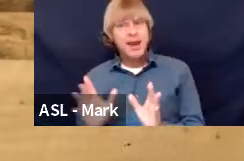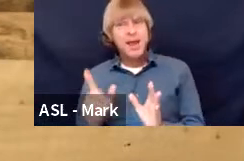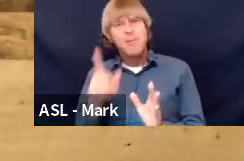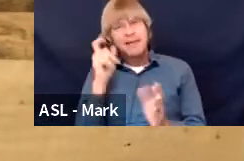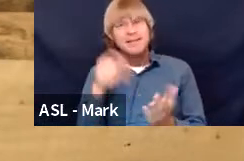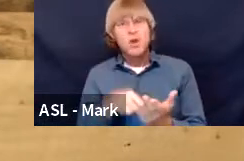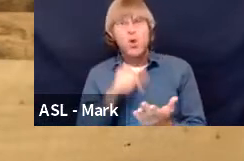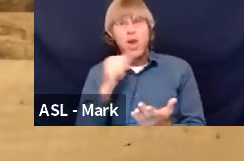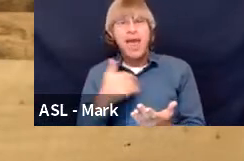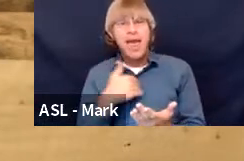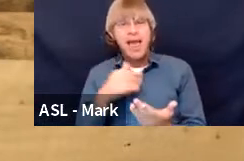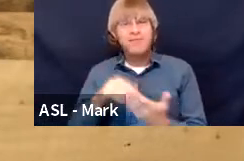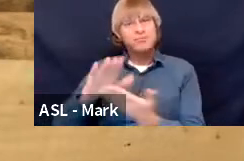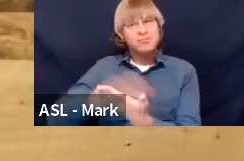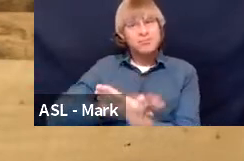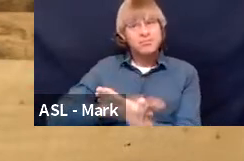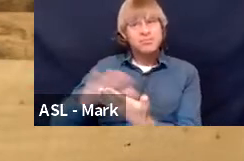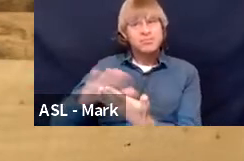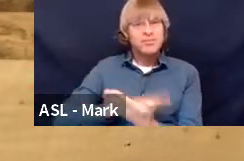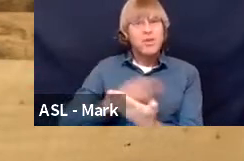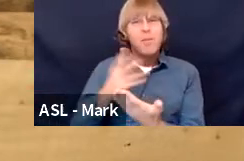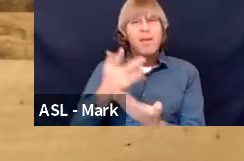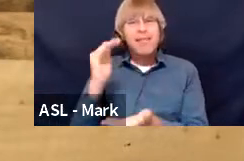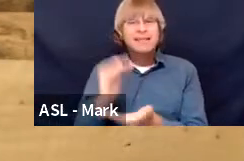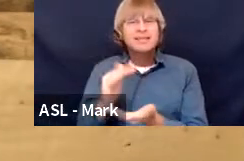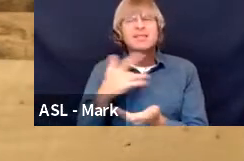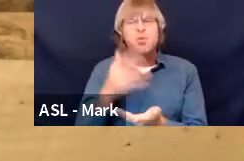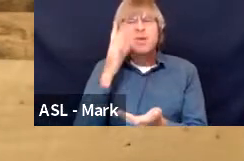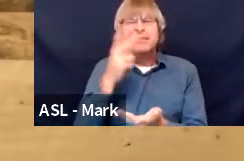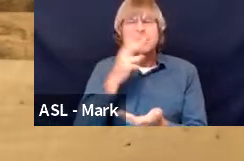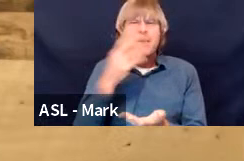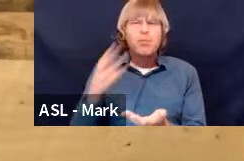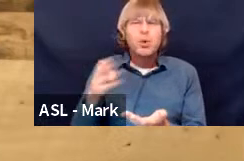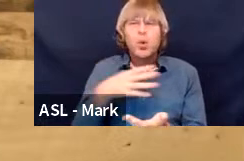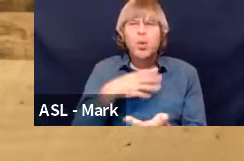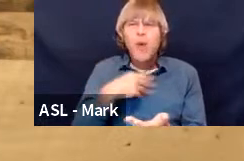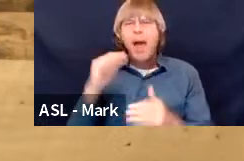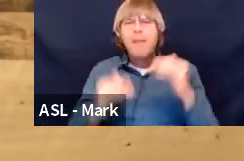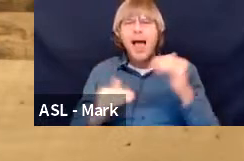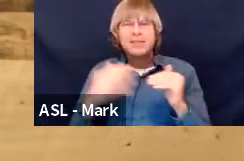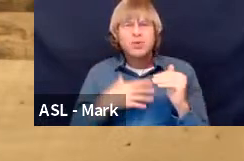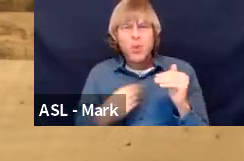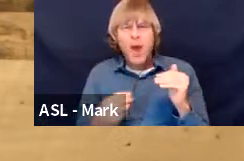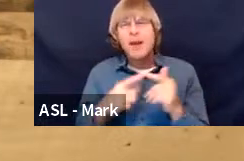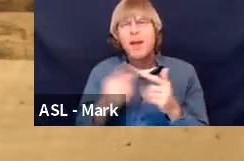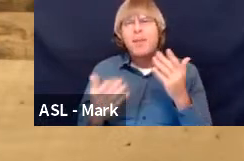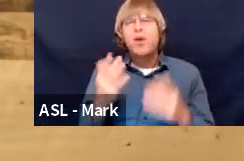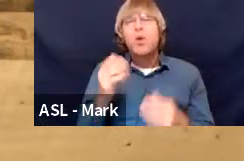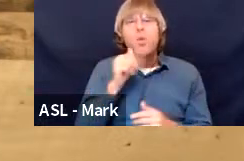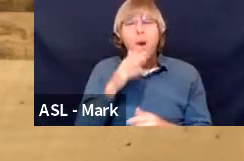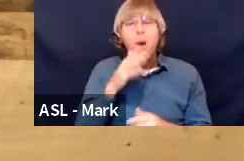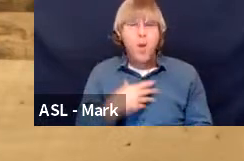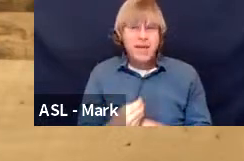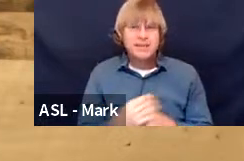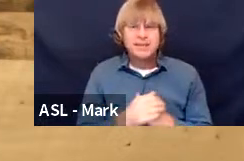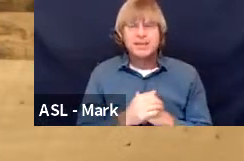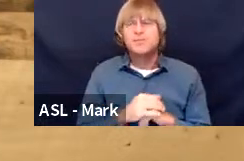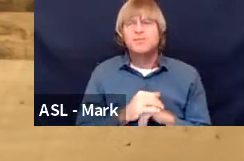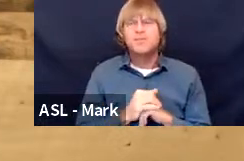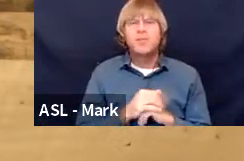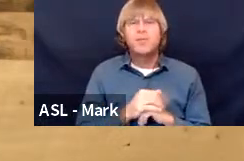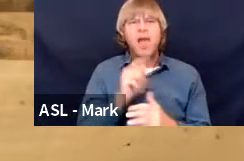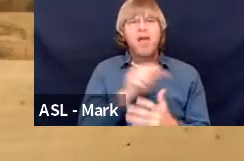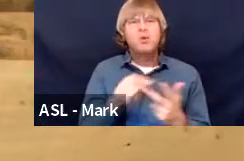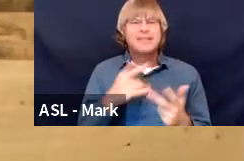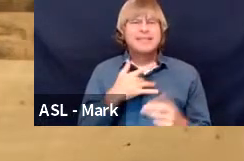they don't have optical brighteners in them, or maybe less. Typically, you'll see a blue white, a balanced white, and maybe a warm white. And these